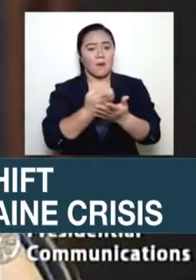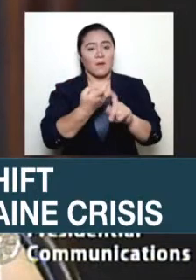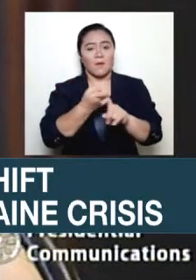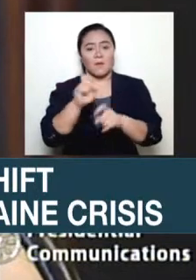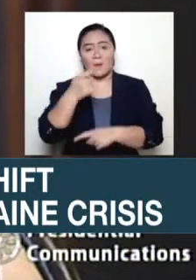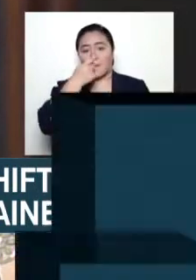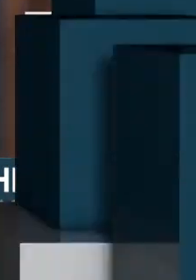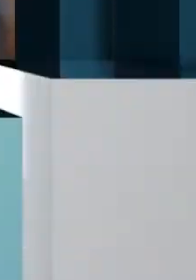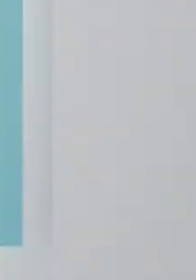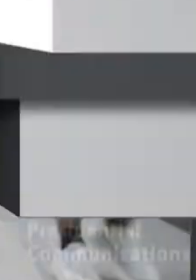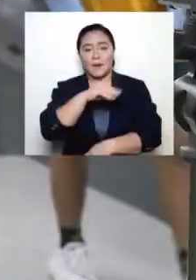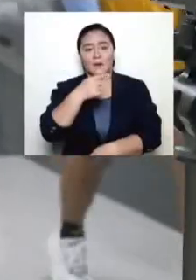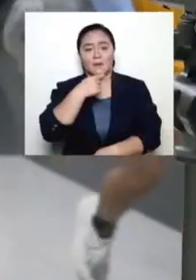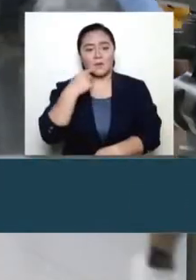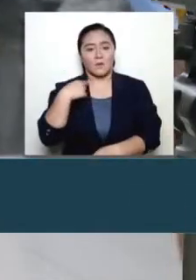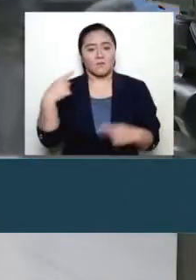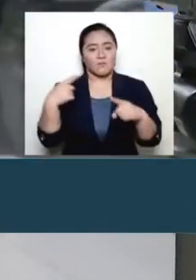conflict.